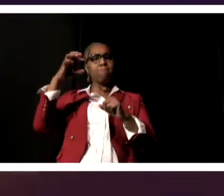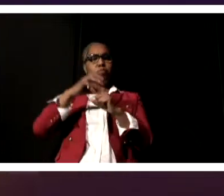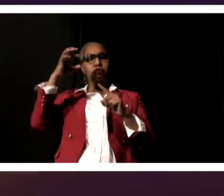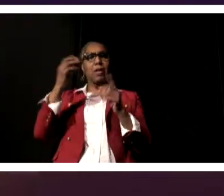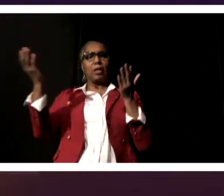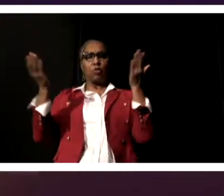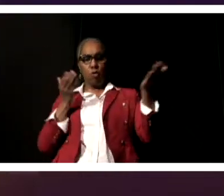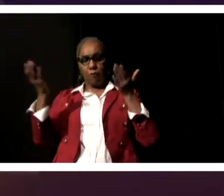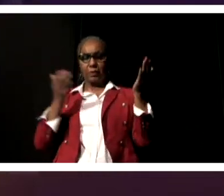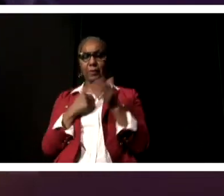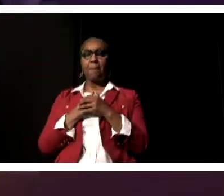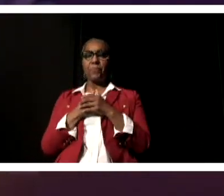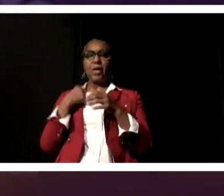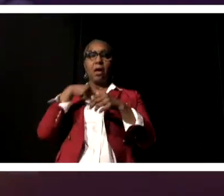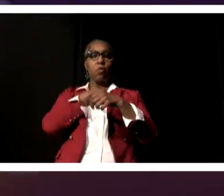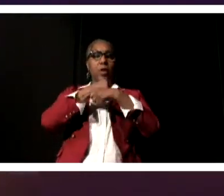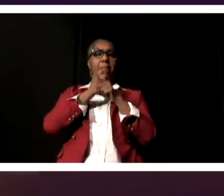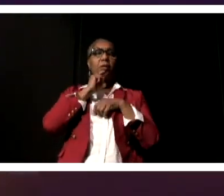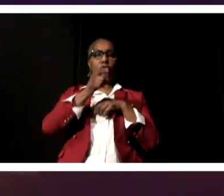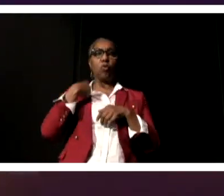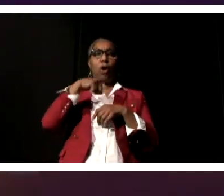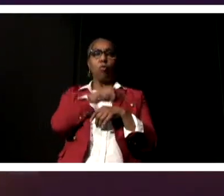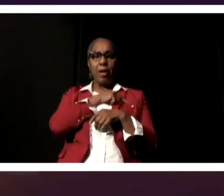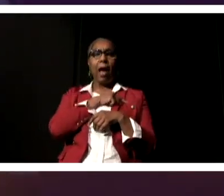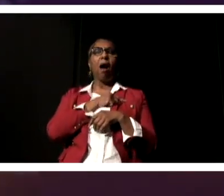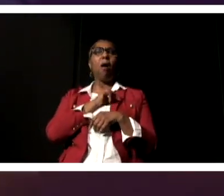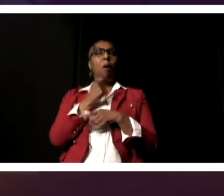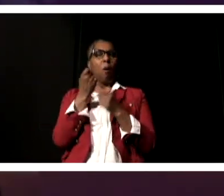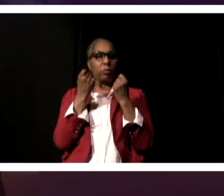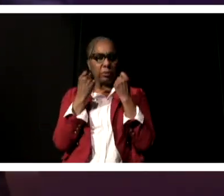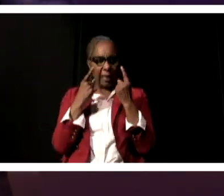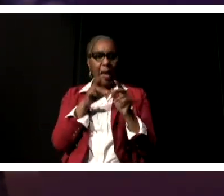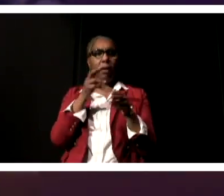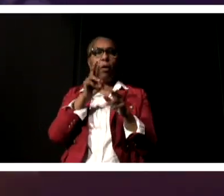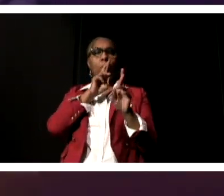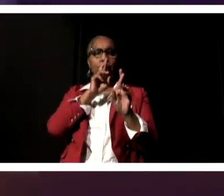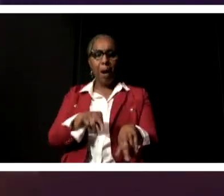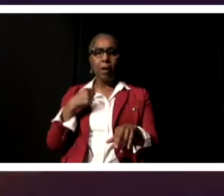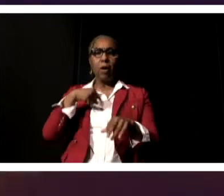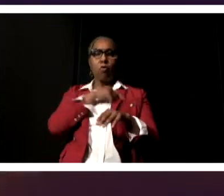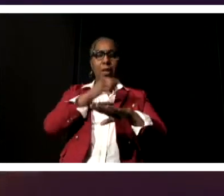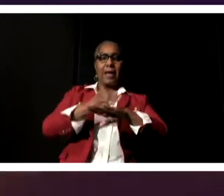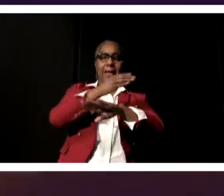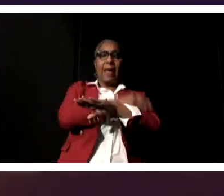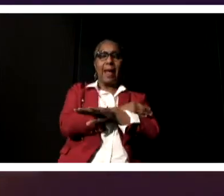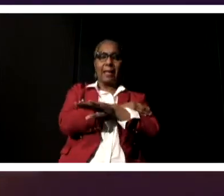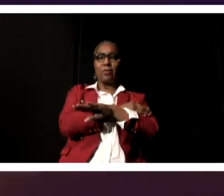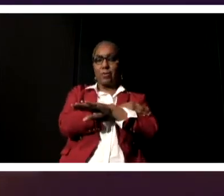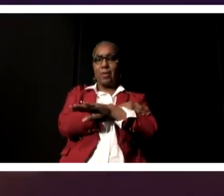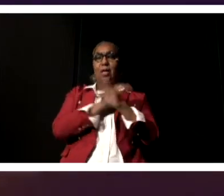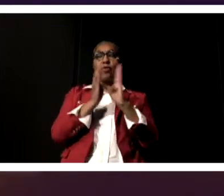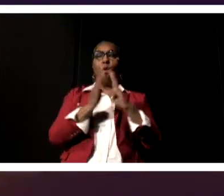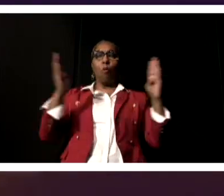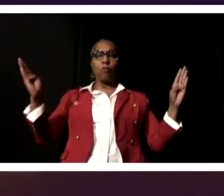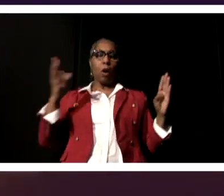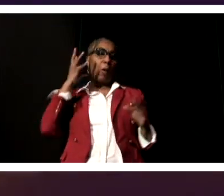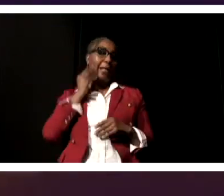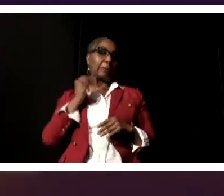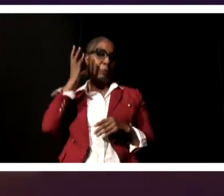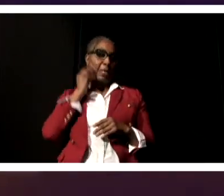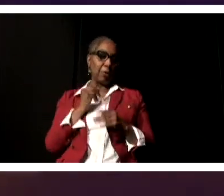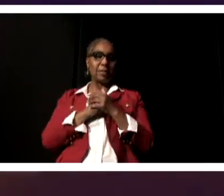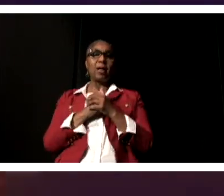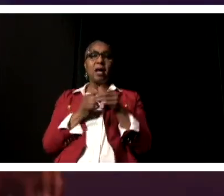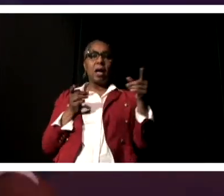by making certain that we're being receptive and responsive. We enhance the overall experience